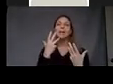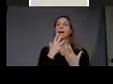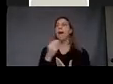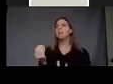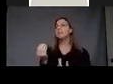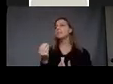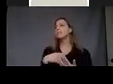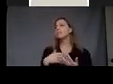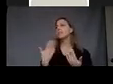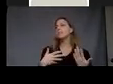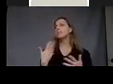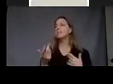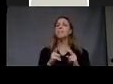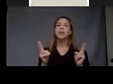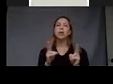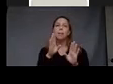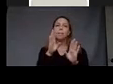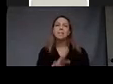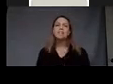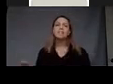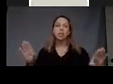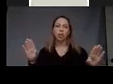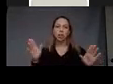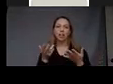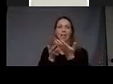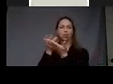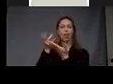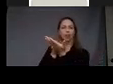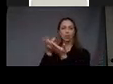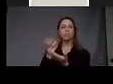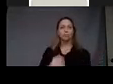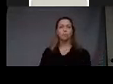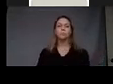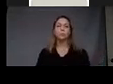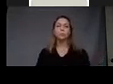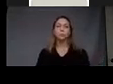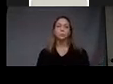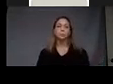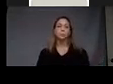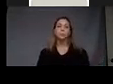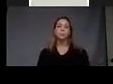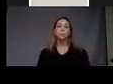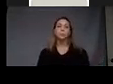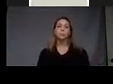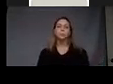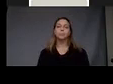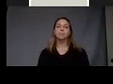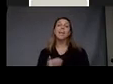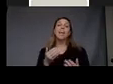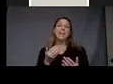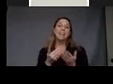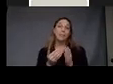there's this very peaceful interaction going on. even though he's really alone.